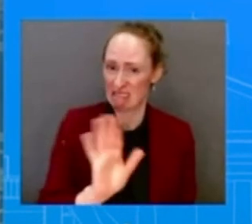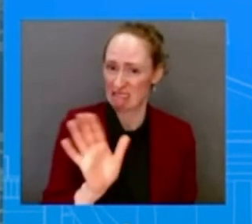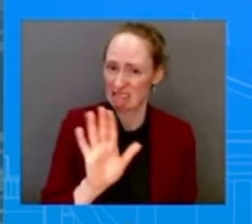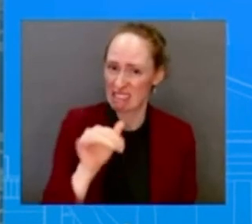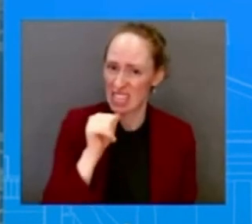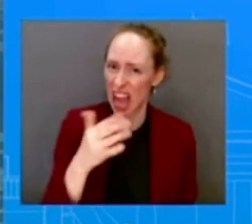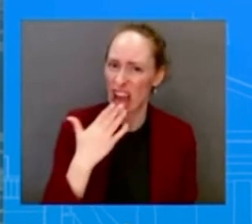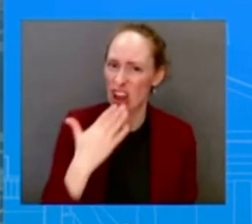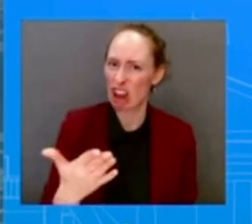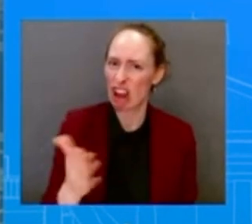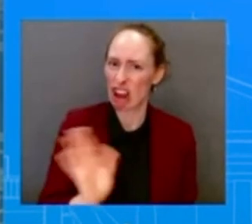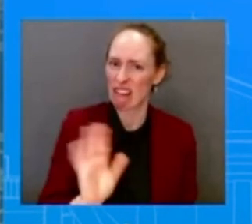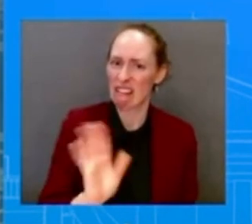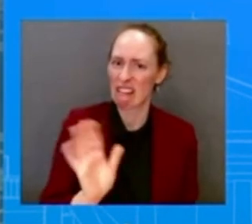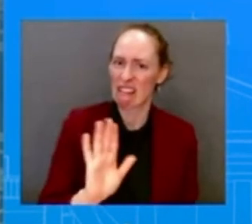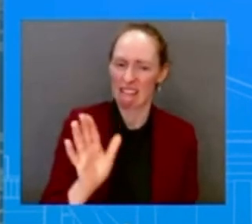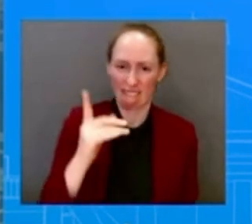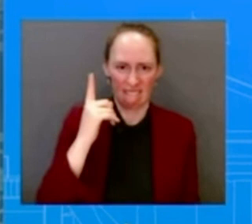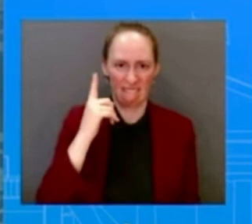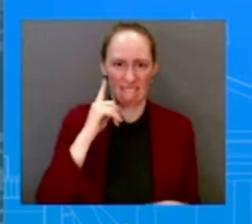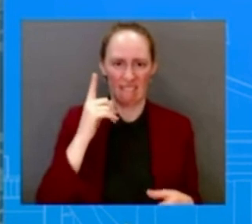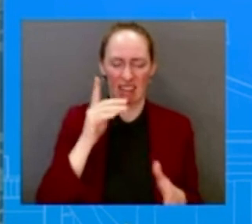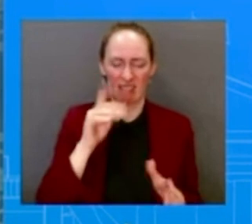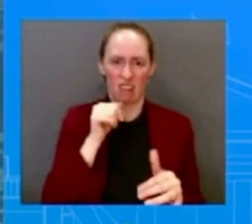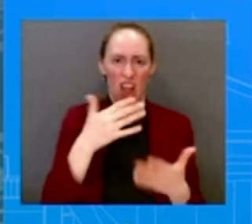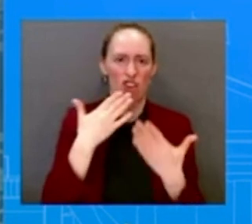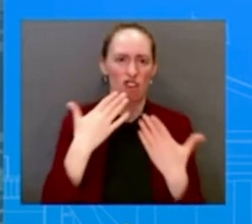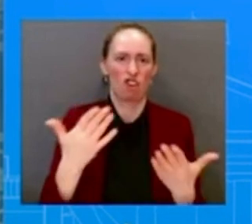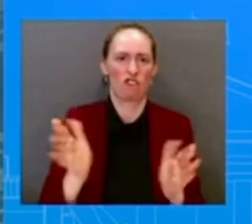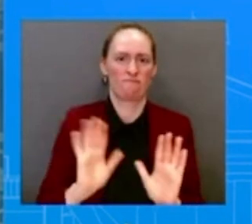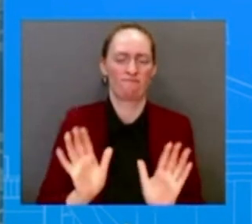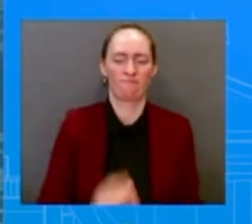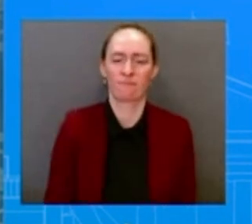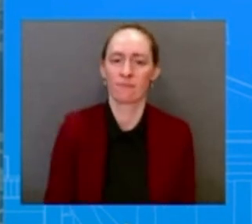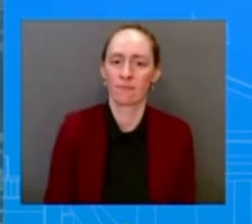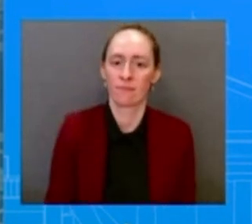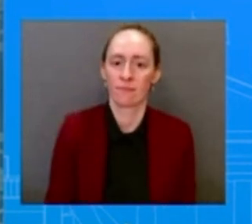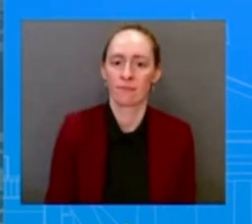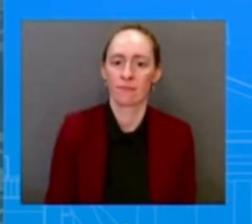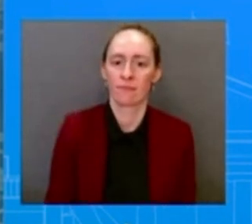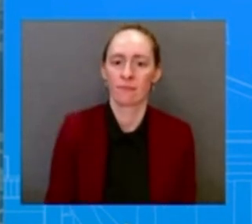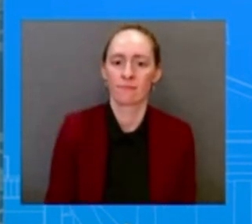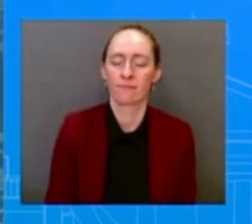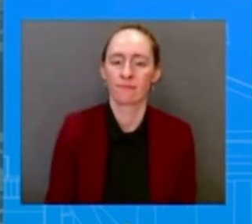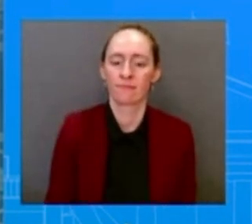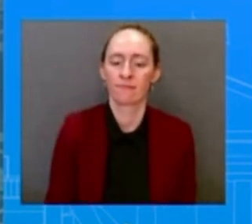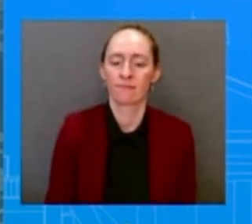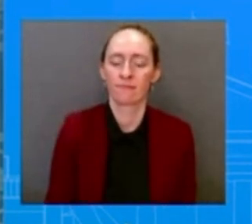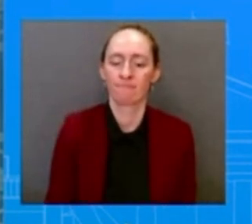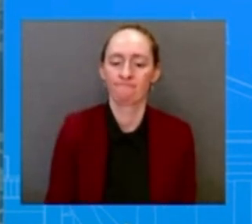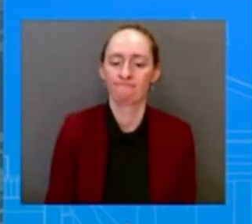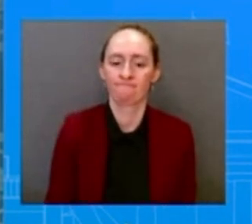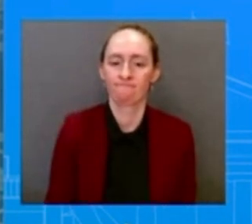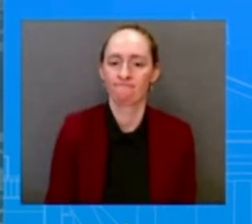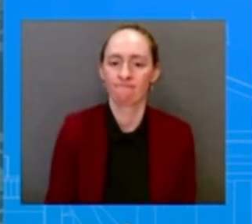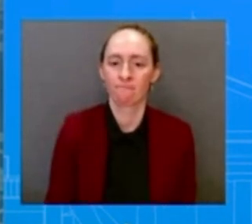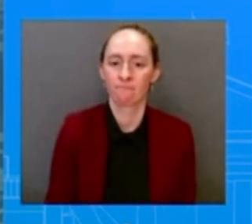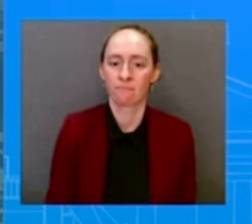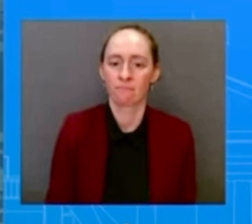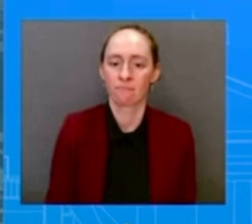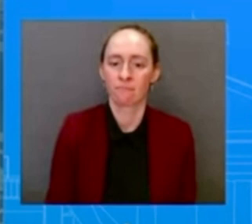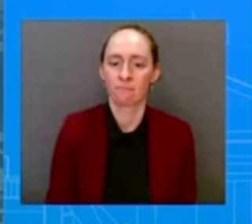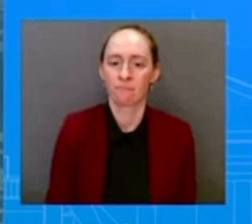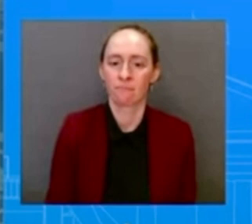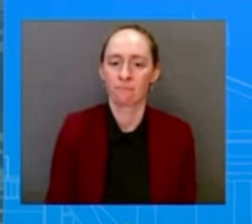could be, again, developing a deeper defense relationship. Thanks, John. Just a few more on the you said it